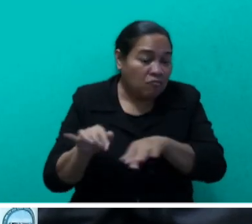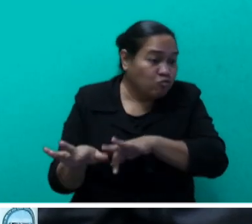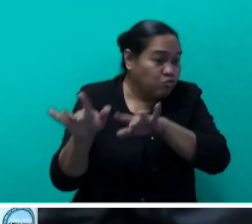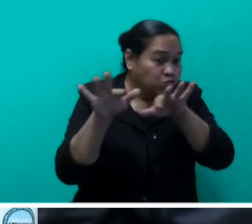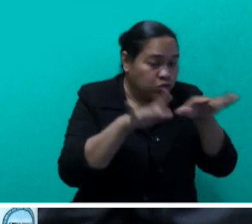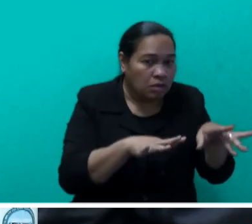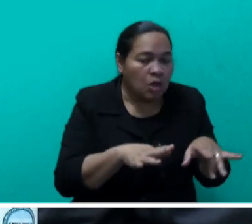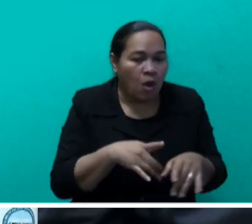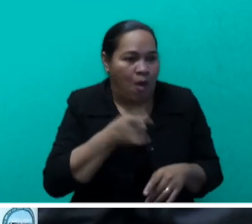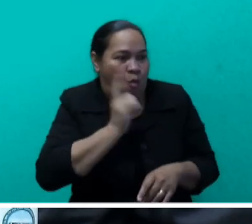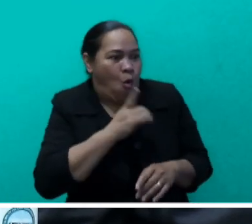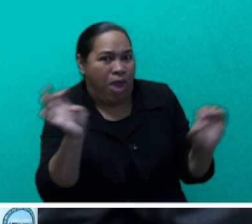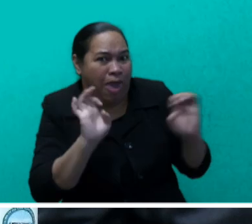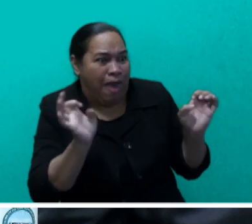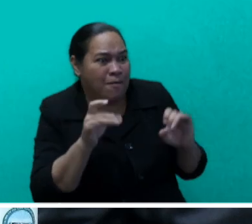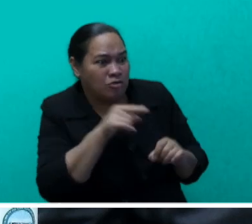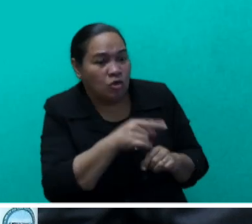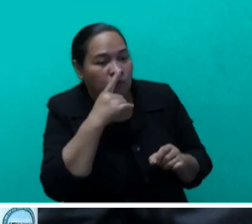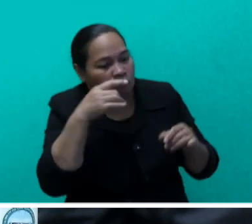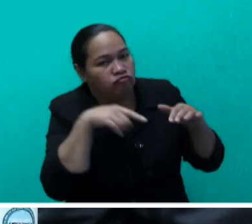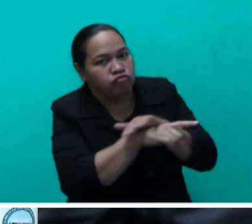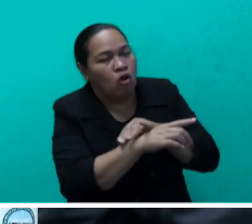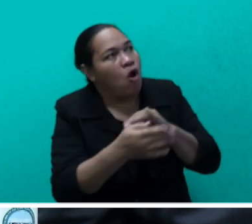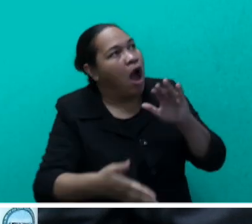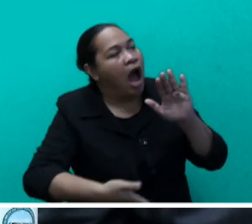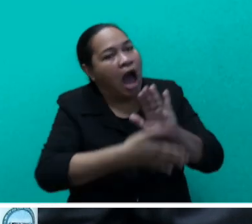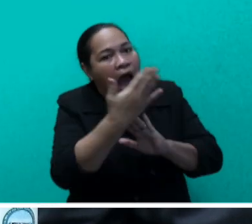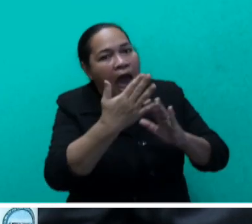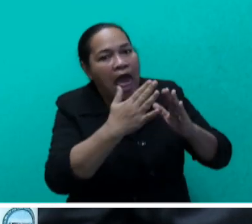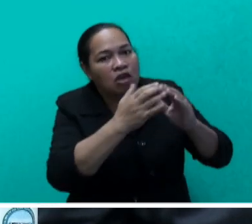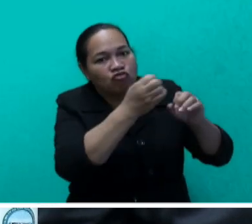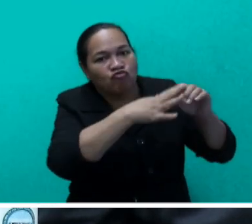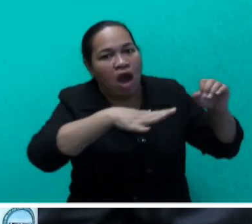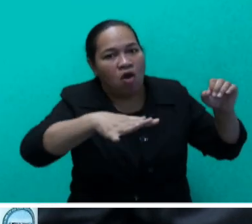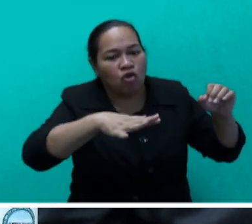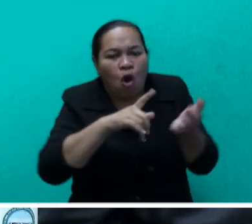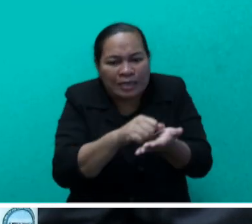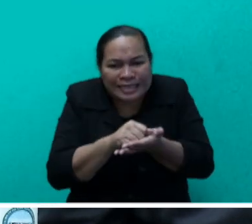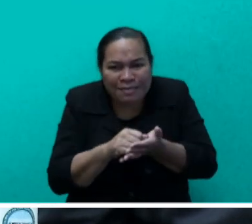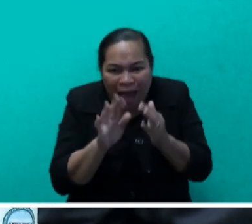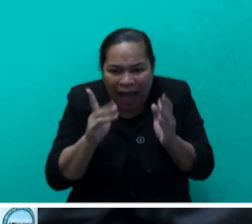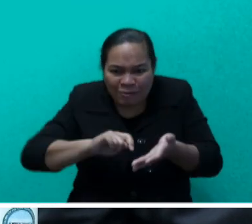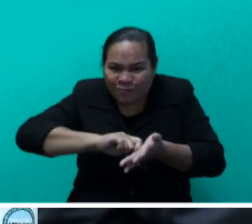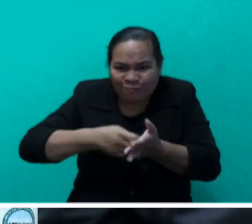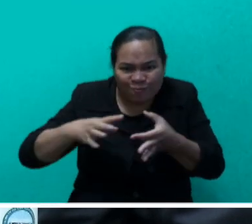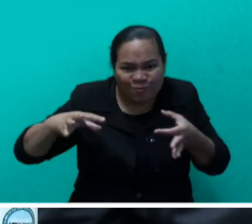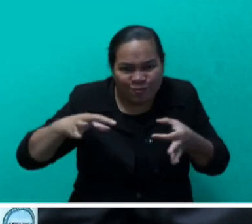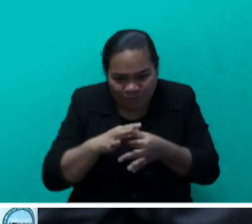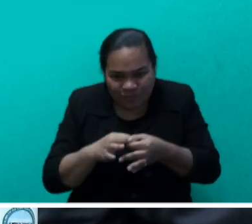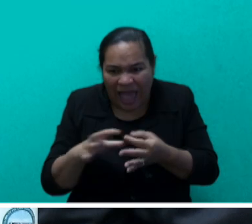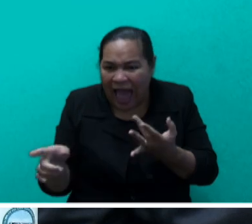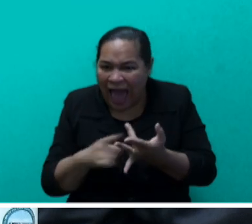precautionary measures, such as moving to high grounds or securing their homes, as well as other